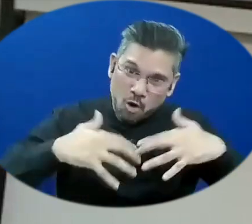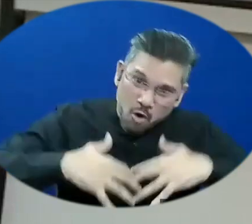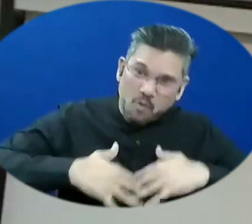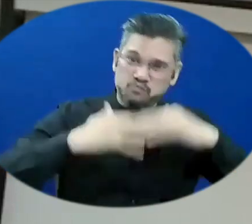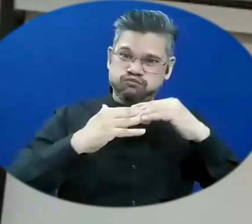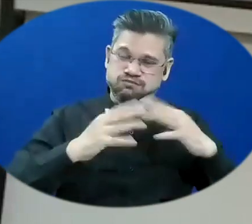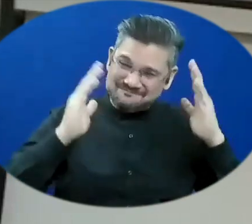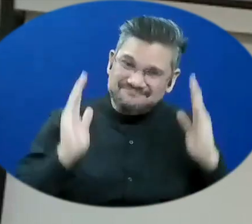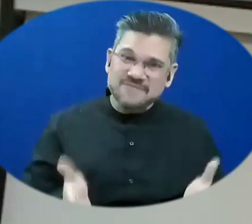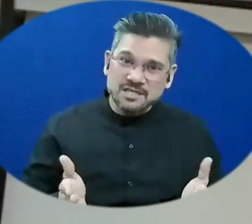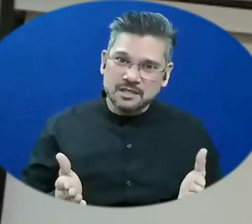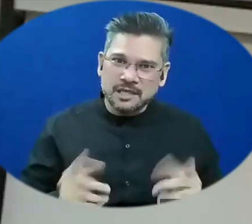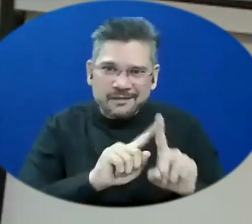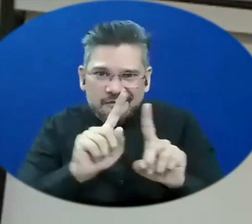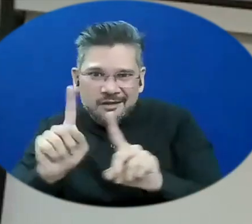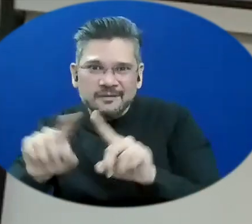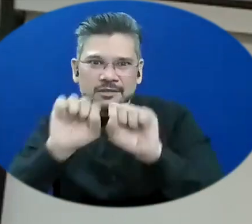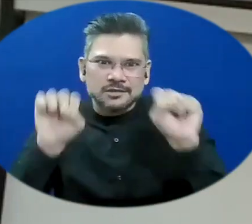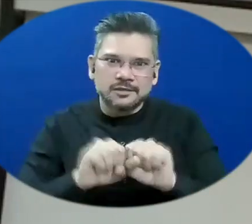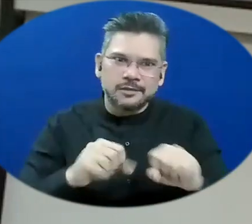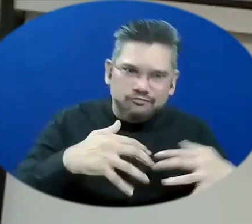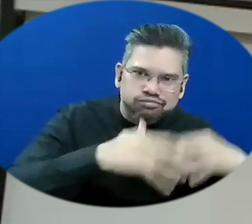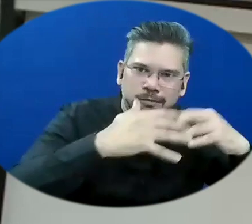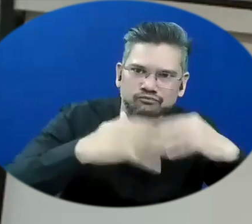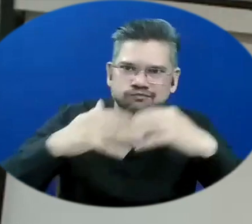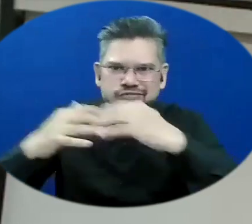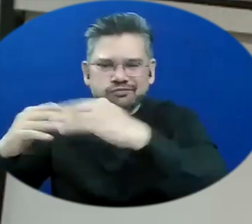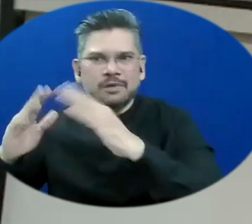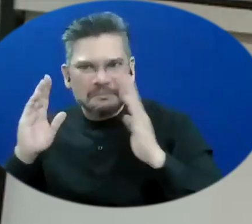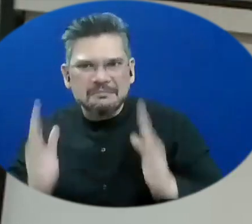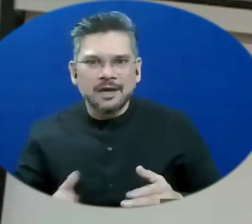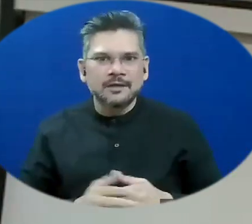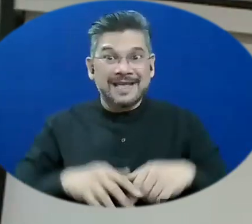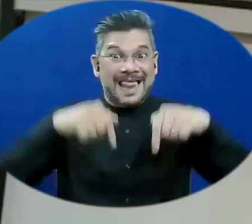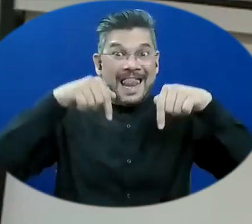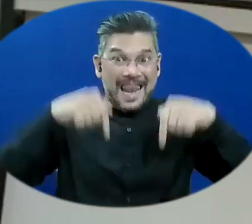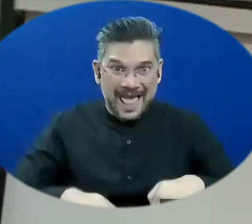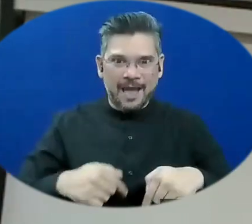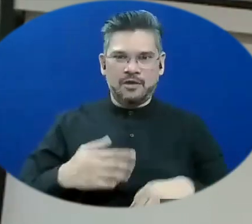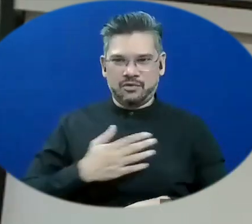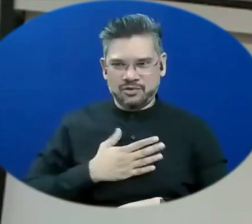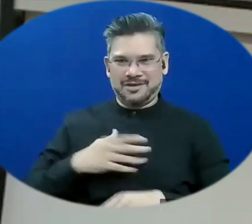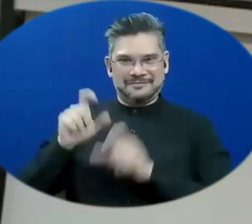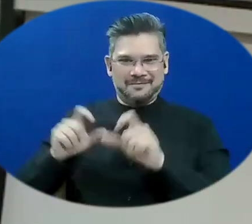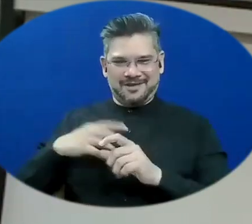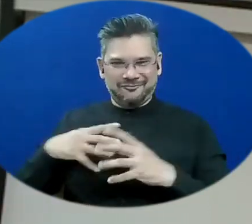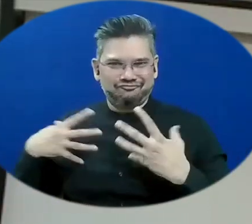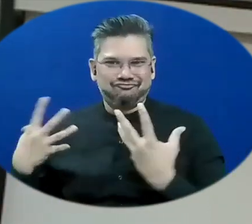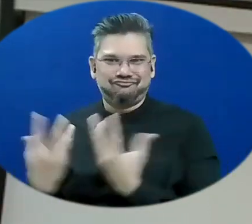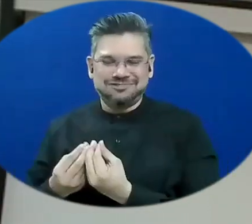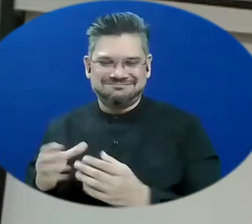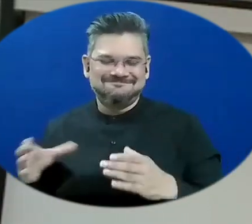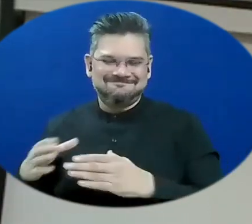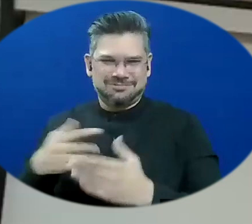And so, in my world now, with my loved ones, have transitioned on, I'm